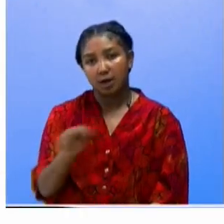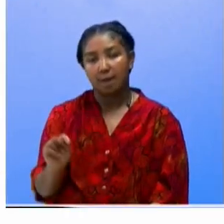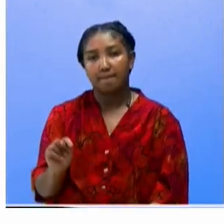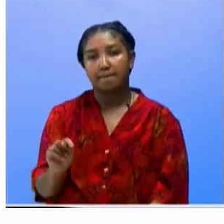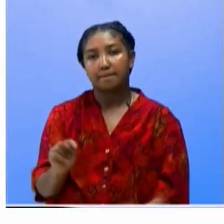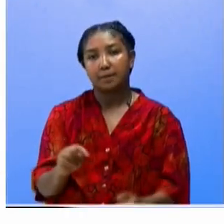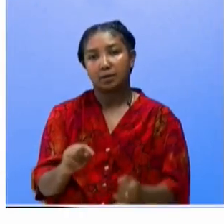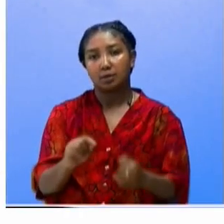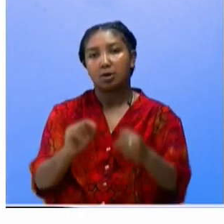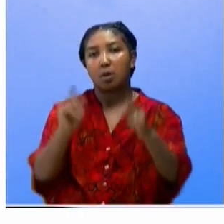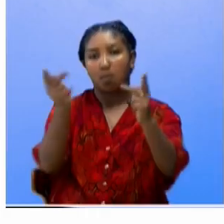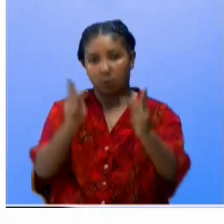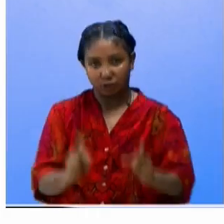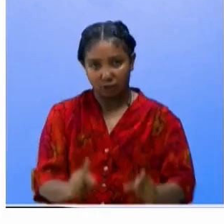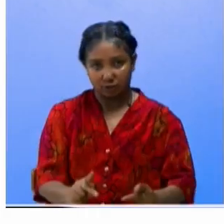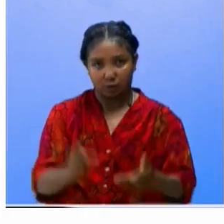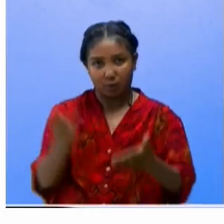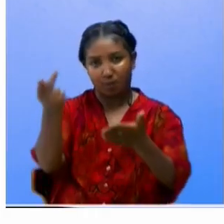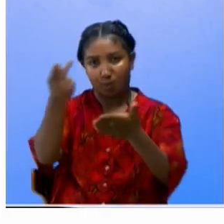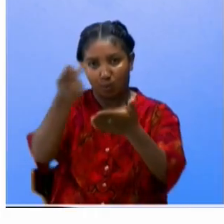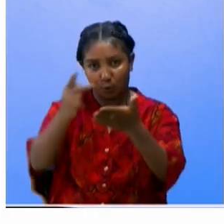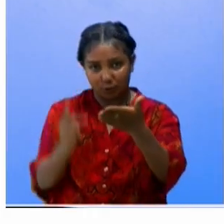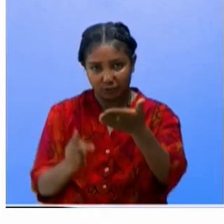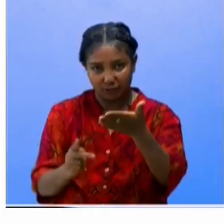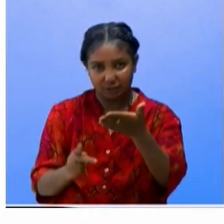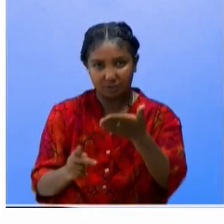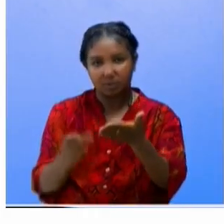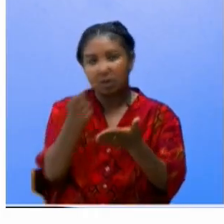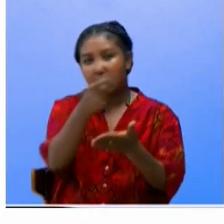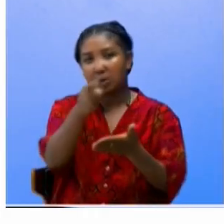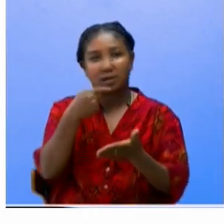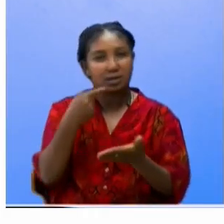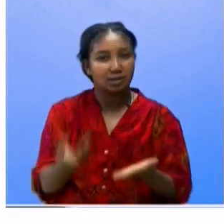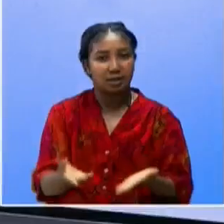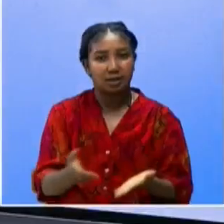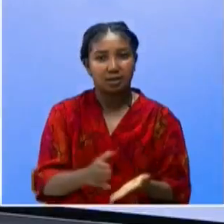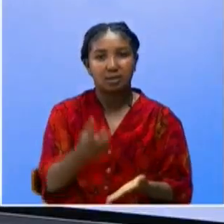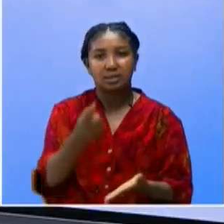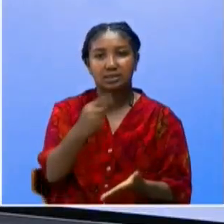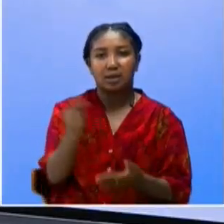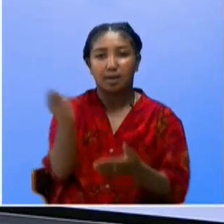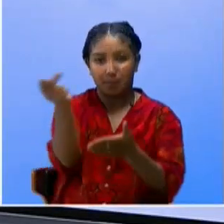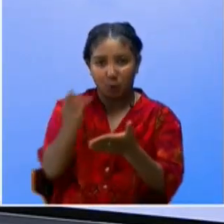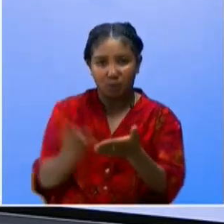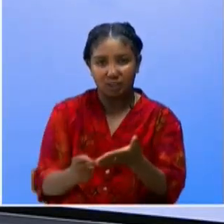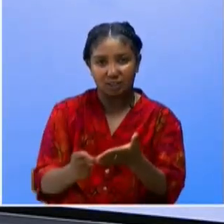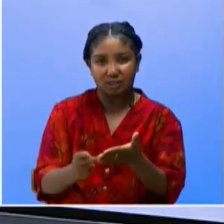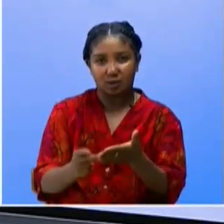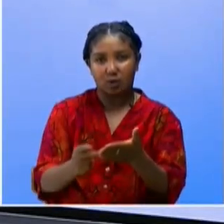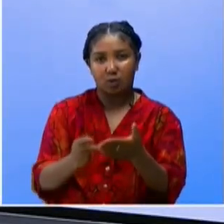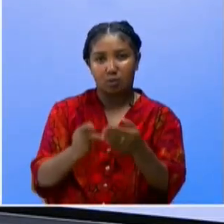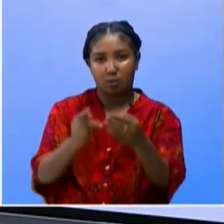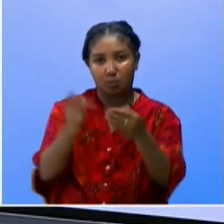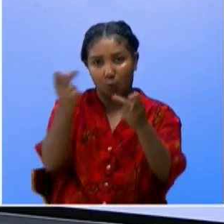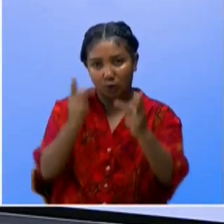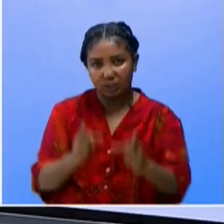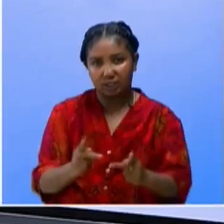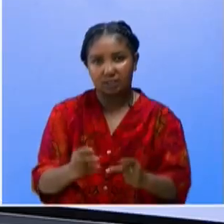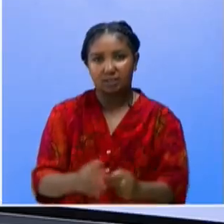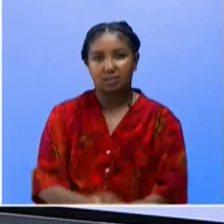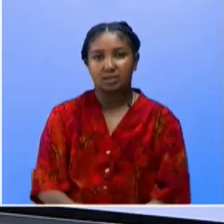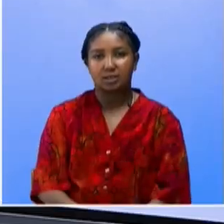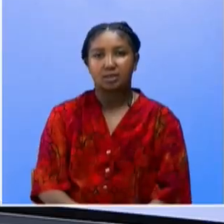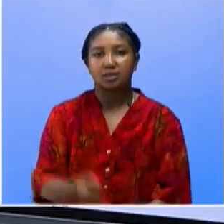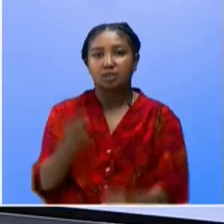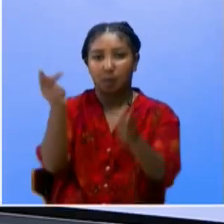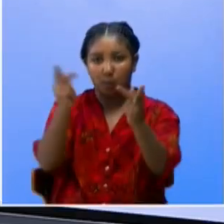the project. And also maybe we can say the project can be said.